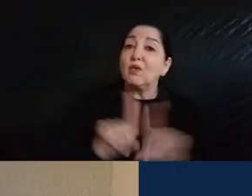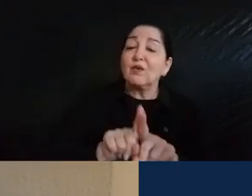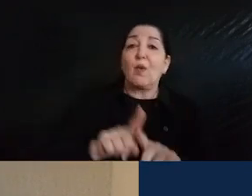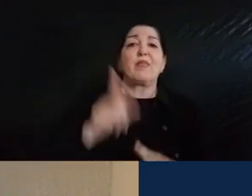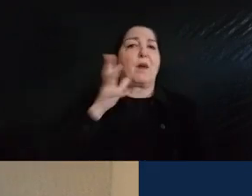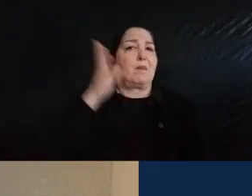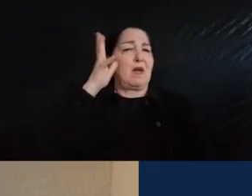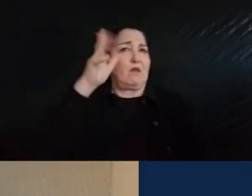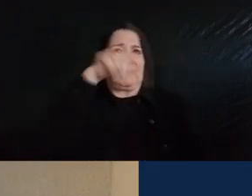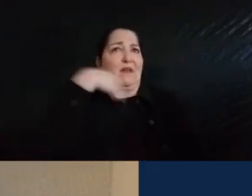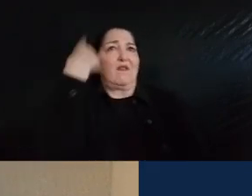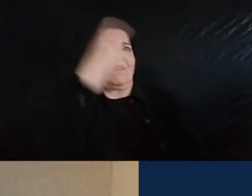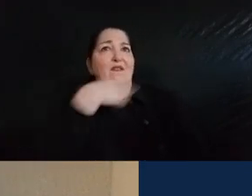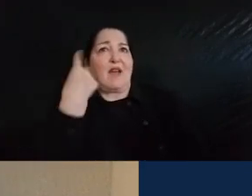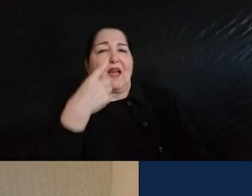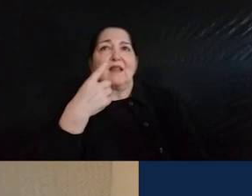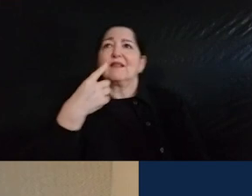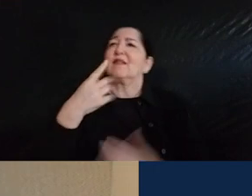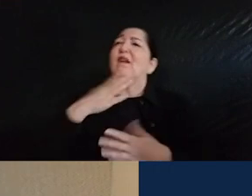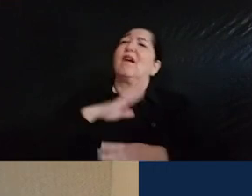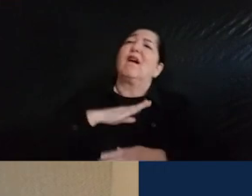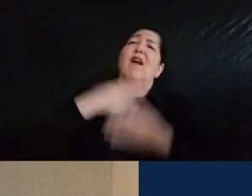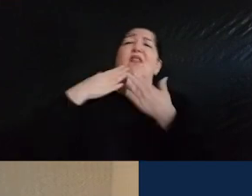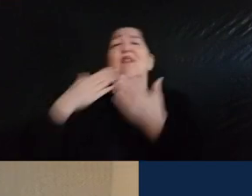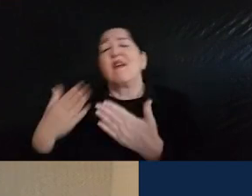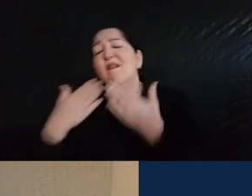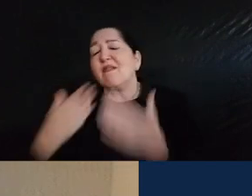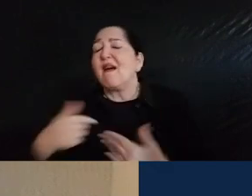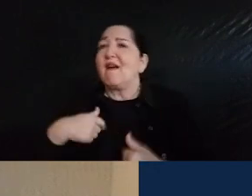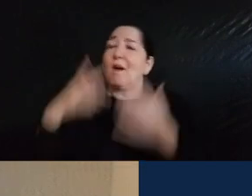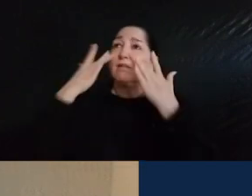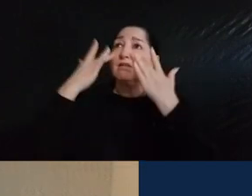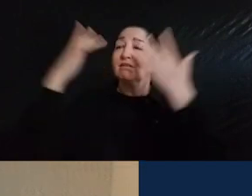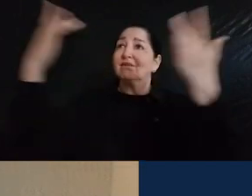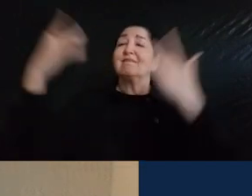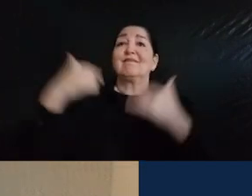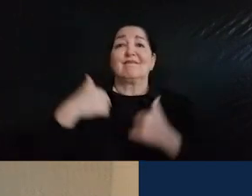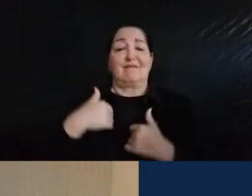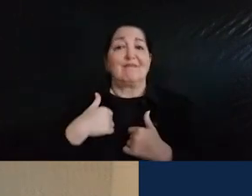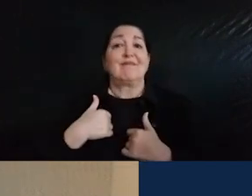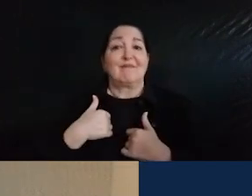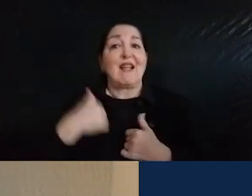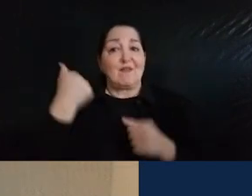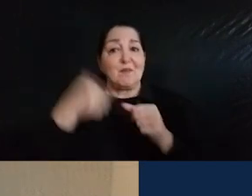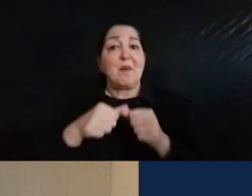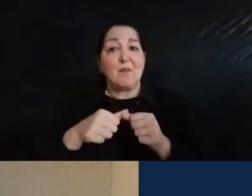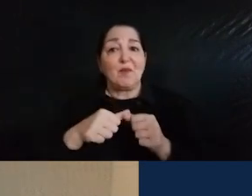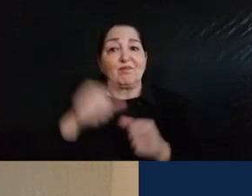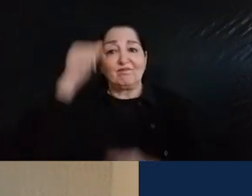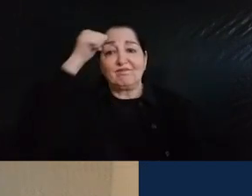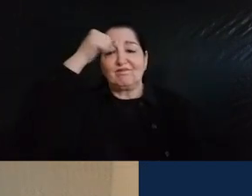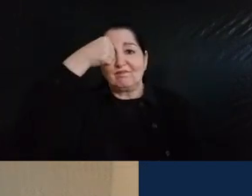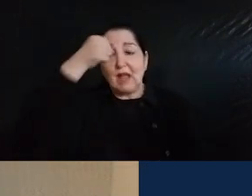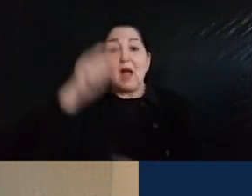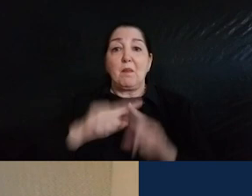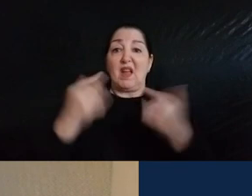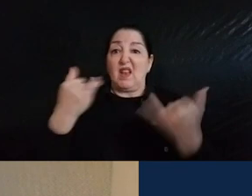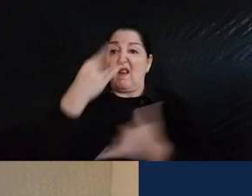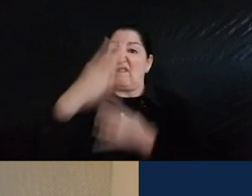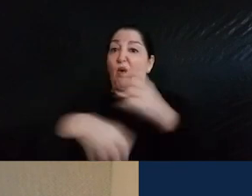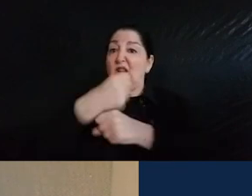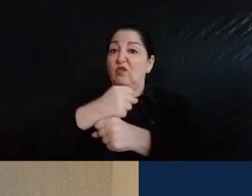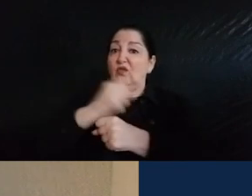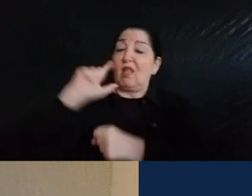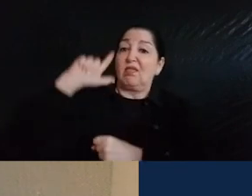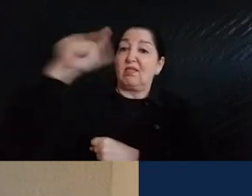looks of relief and gratitude on the faces of the parents waiting just outside. So much is different now, 4 years